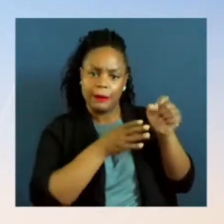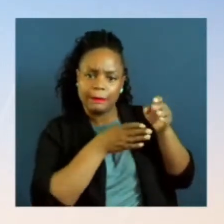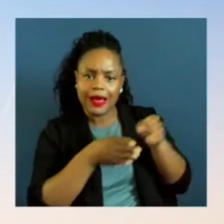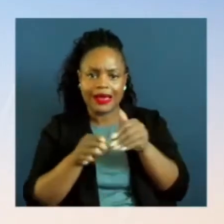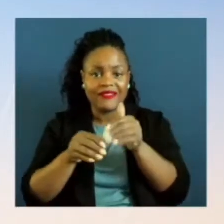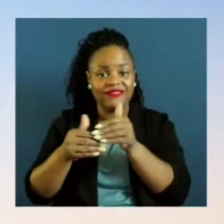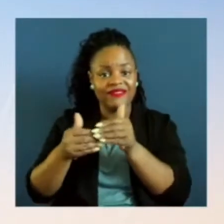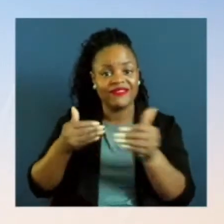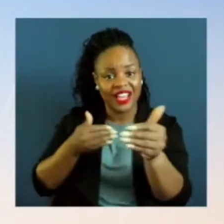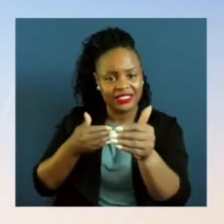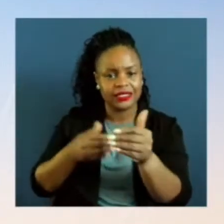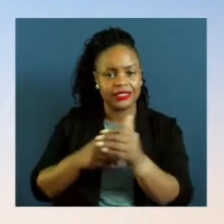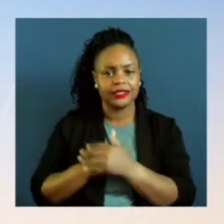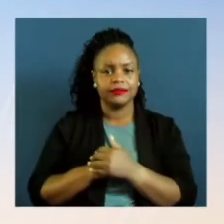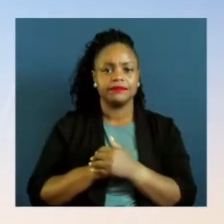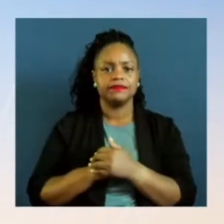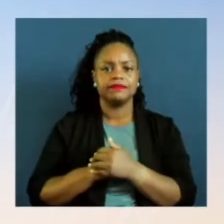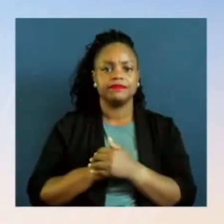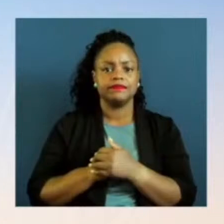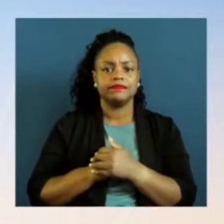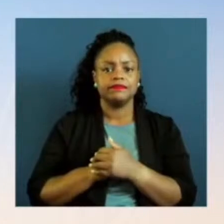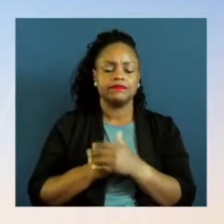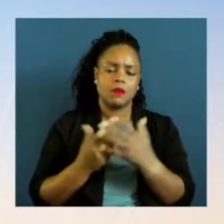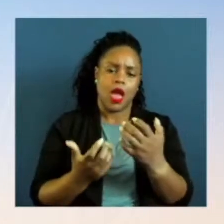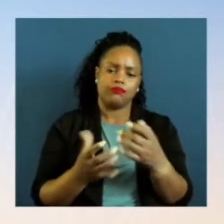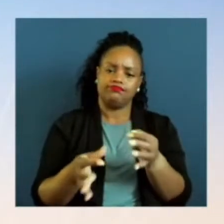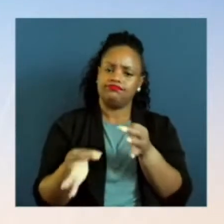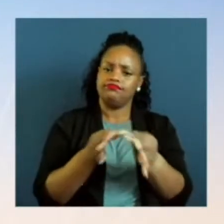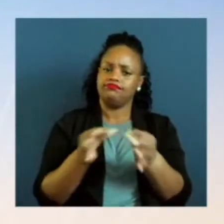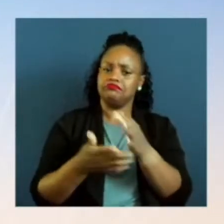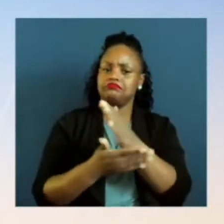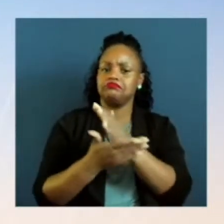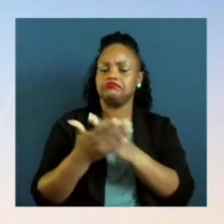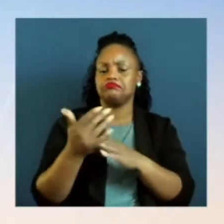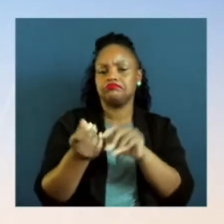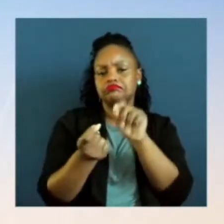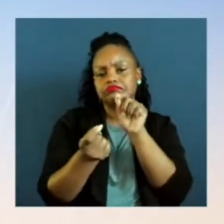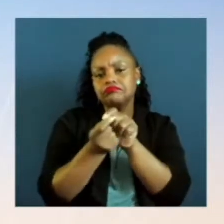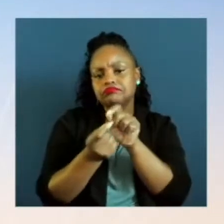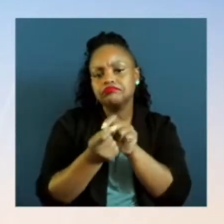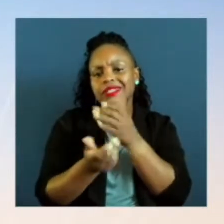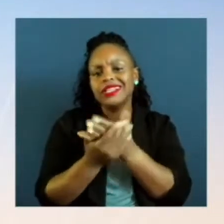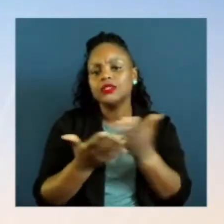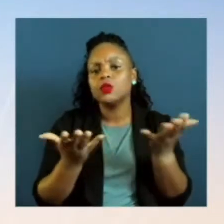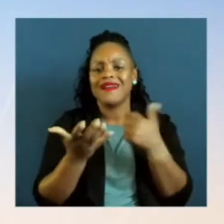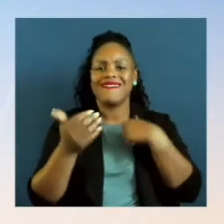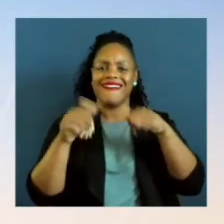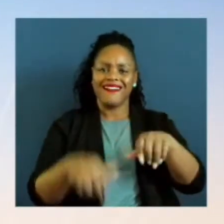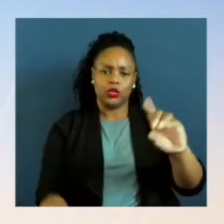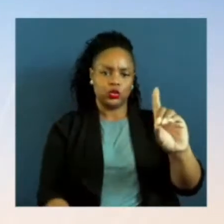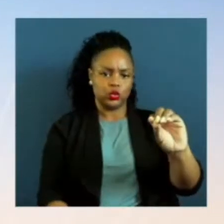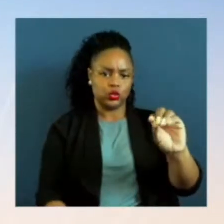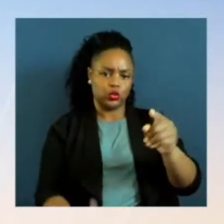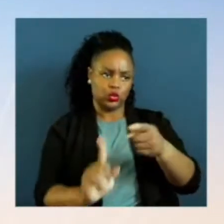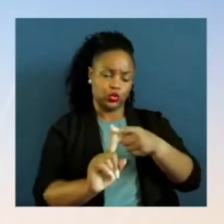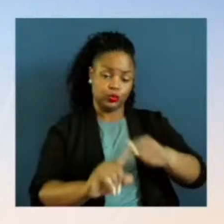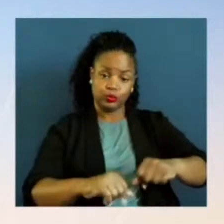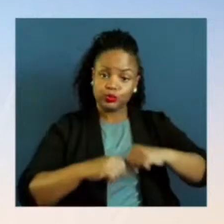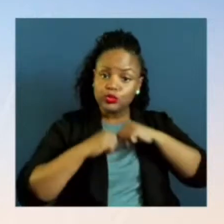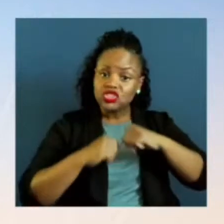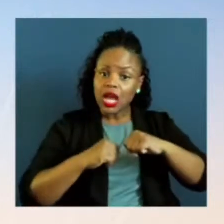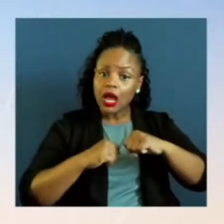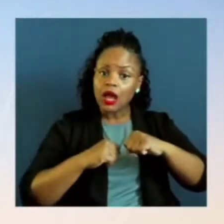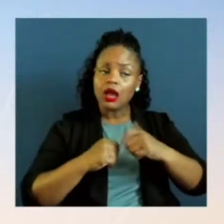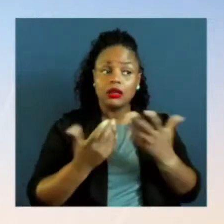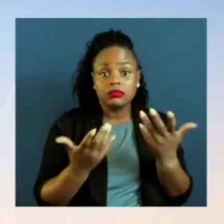Now, I want to walk through a few specific things you can do right now to protect against possible attacks and to ensure